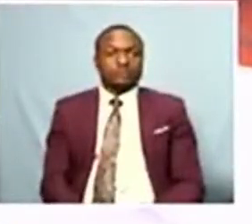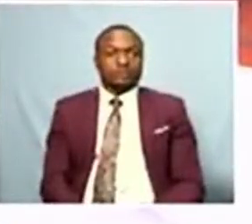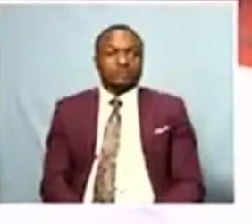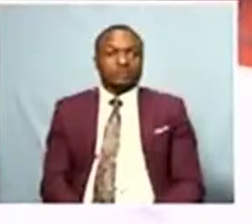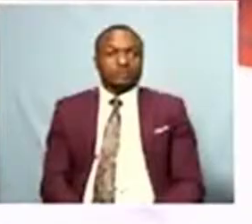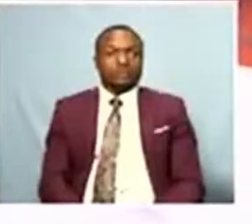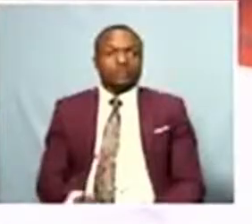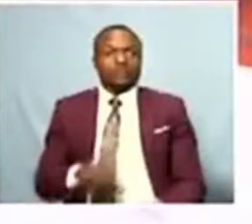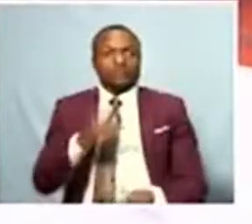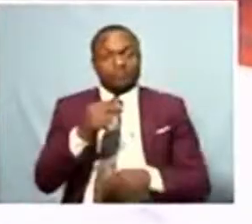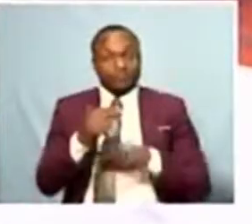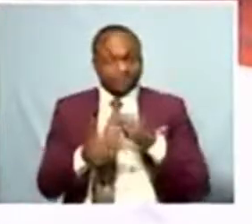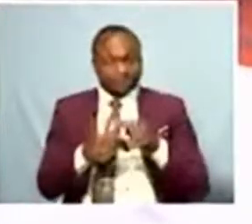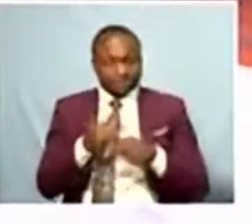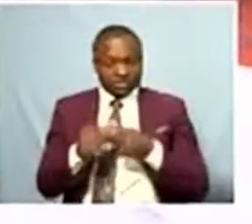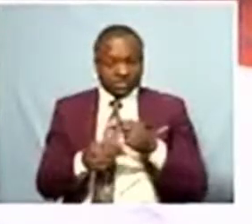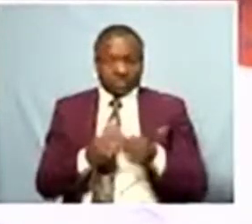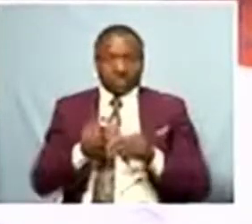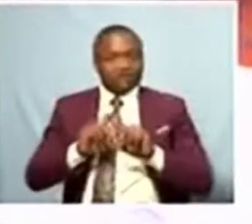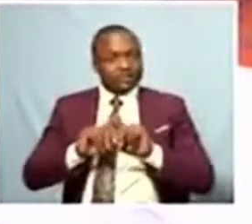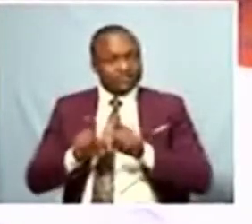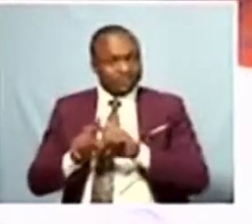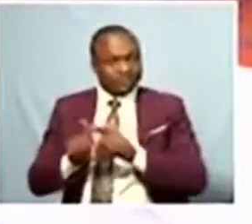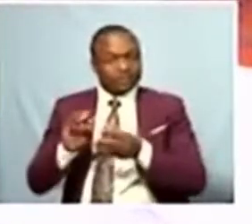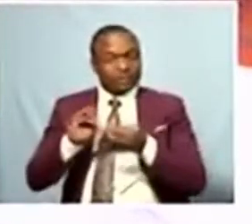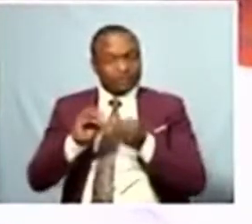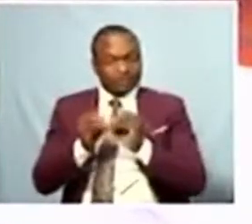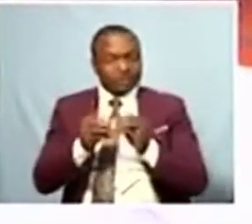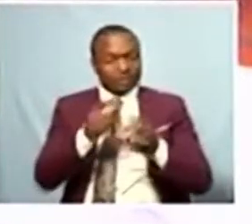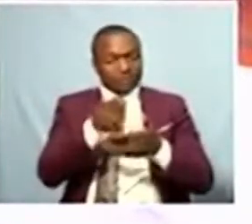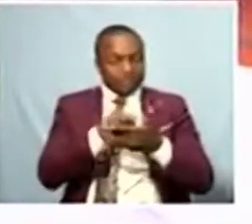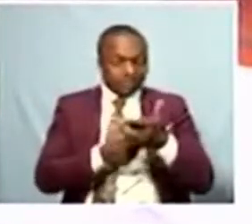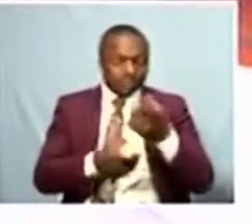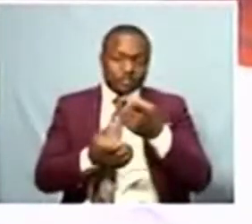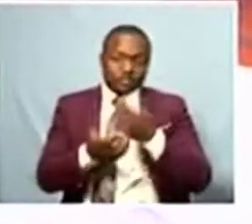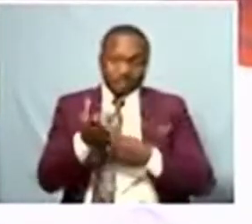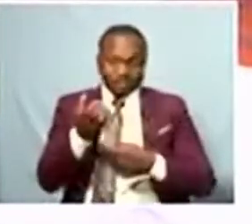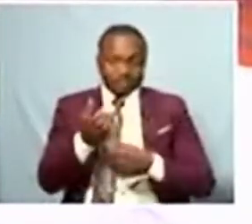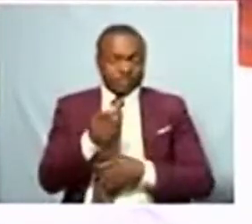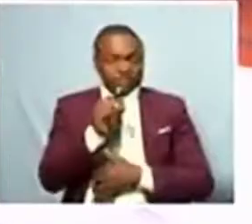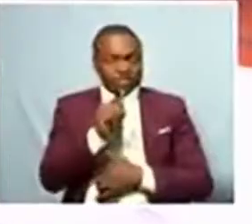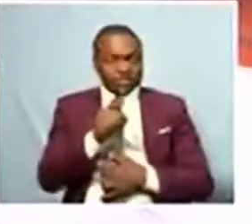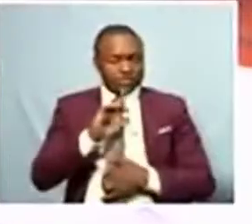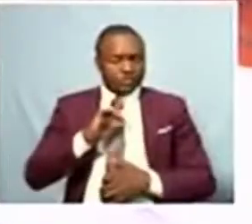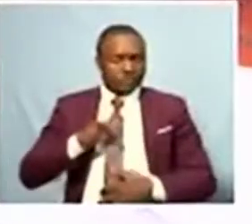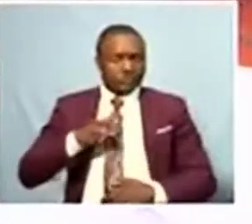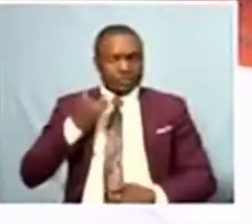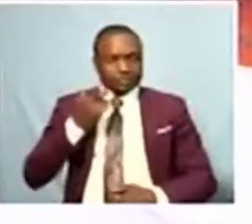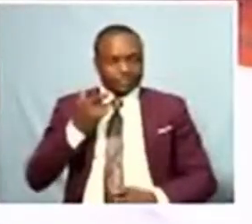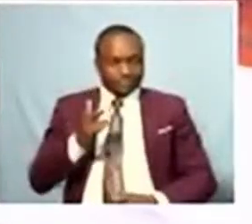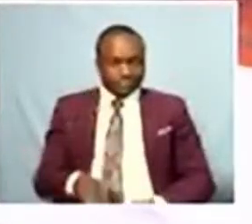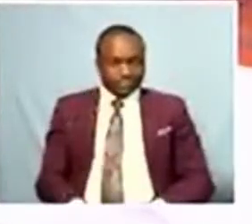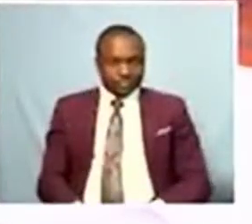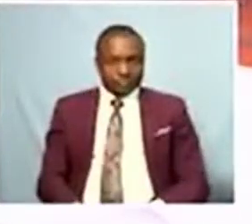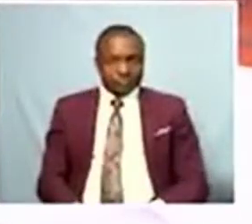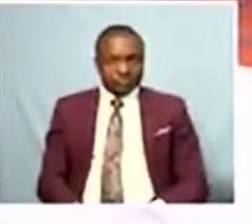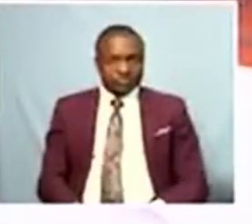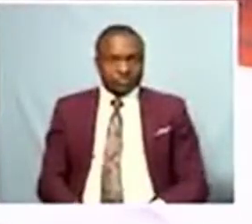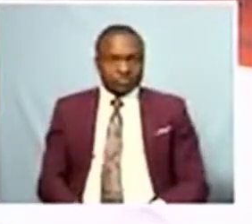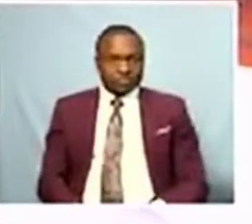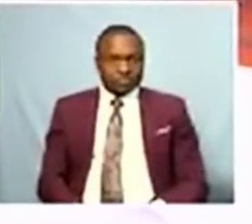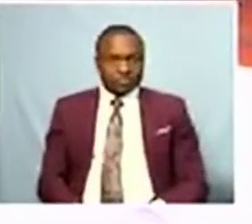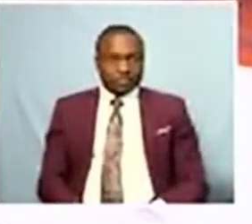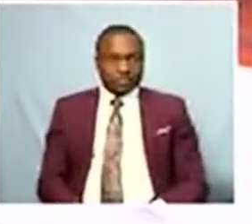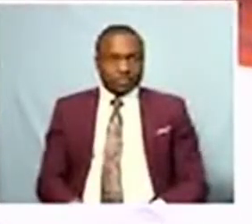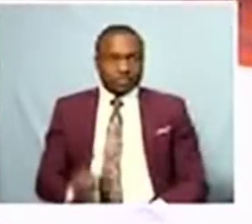could mean a various number of consultants. Do you feel that a phrase